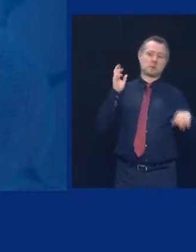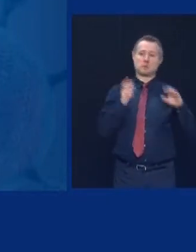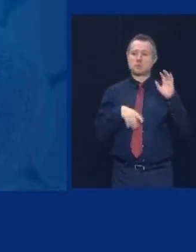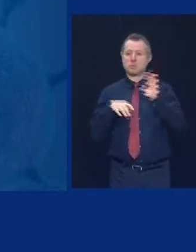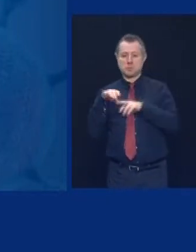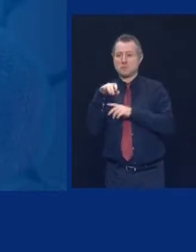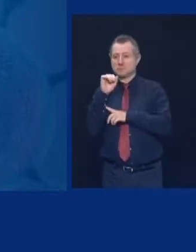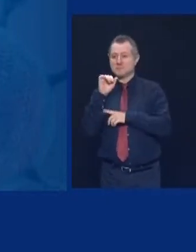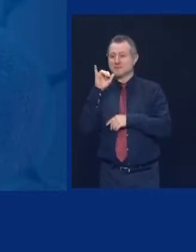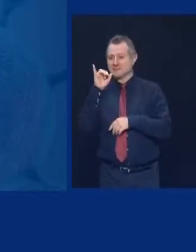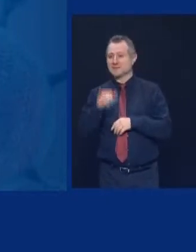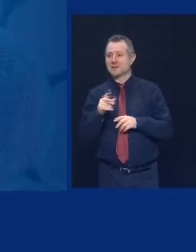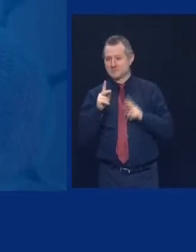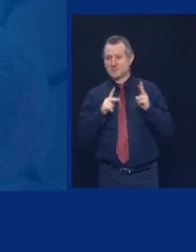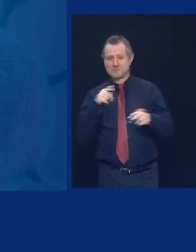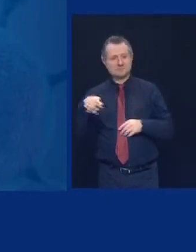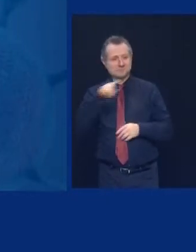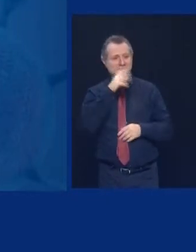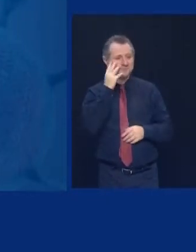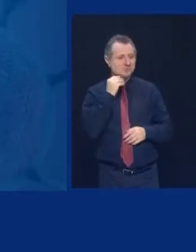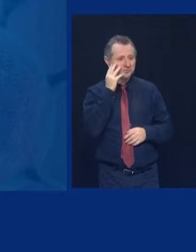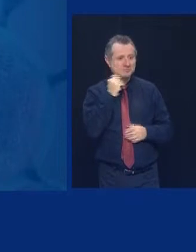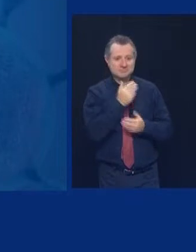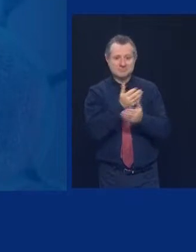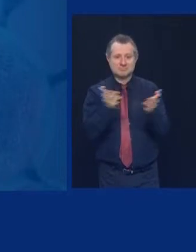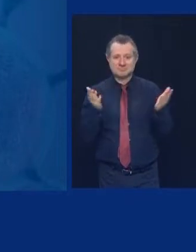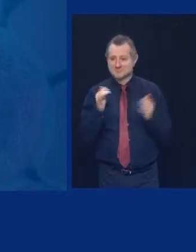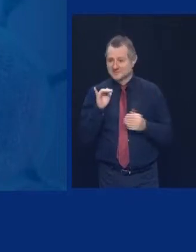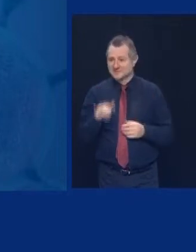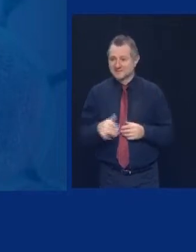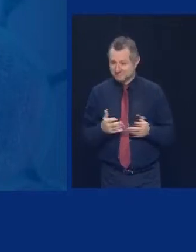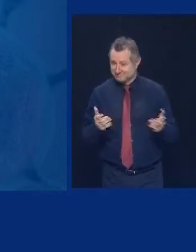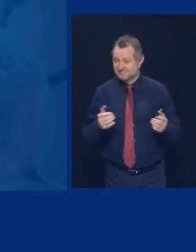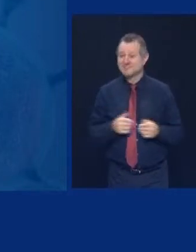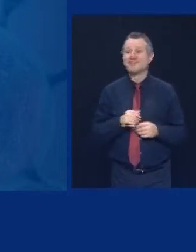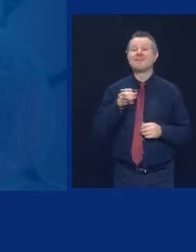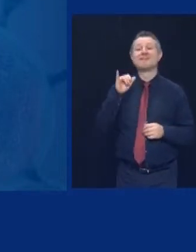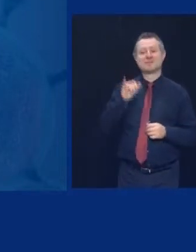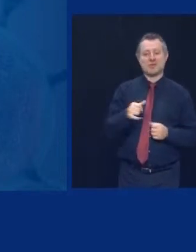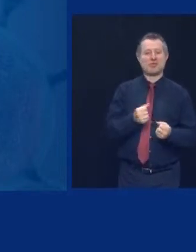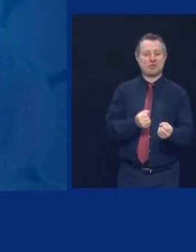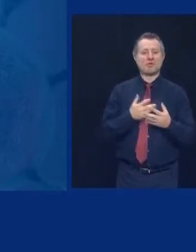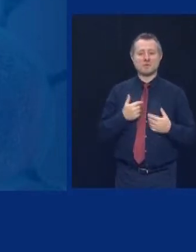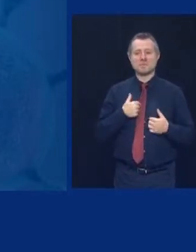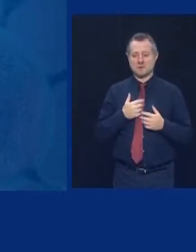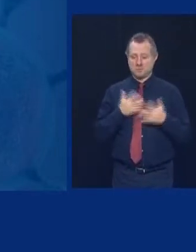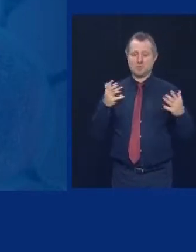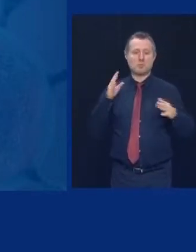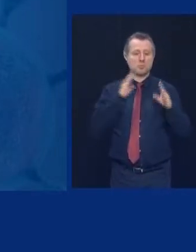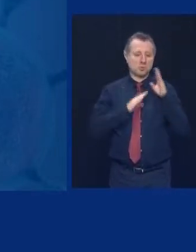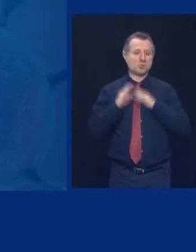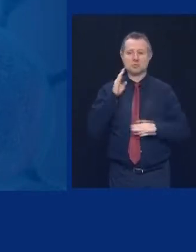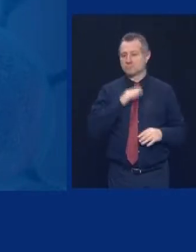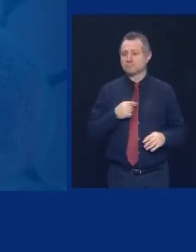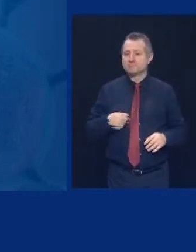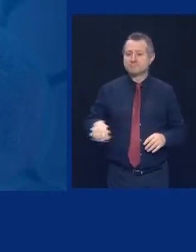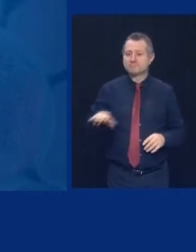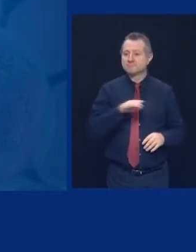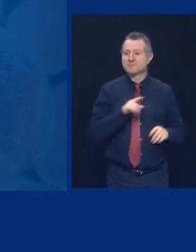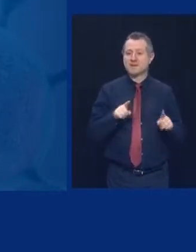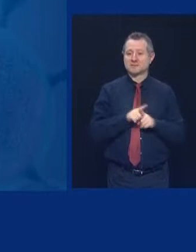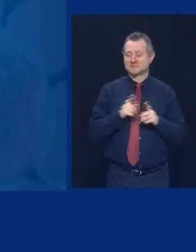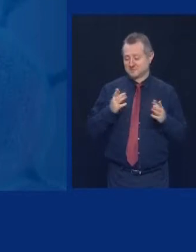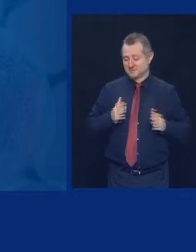people are feeling it. And it is worrisome to me. Not as a governor, just as